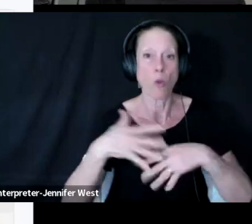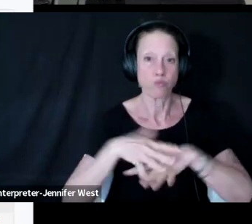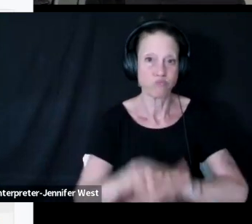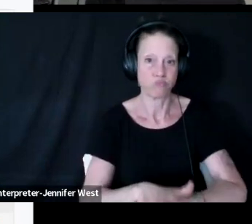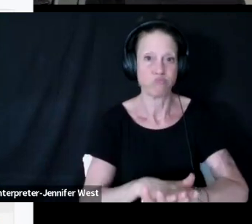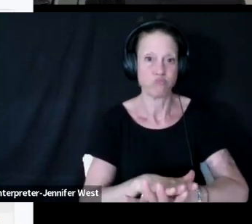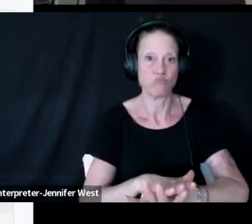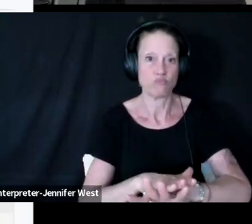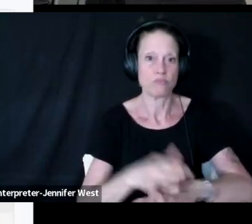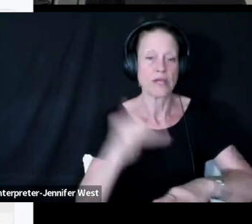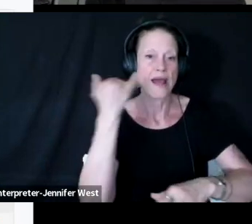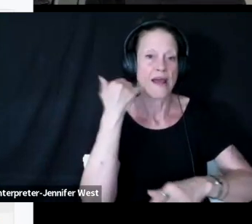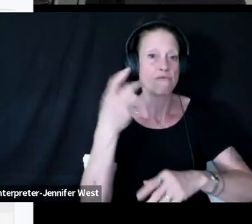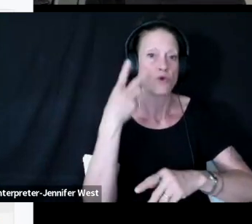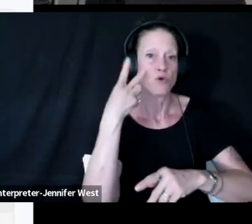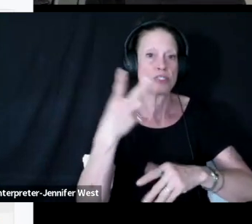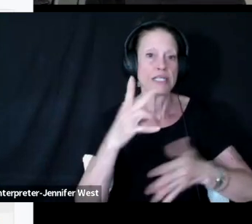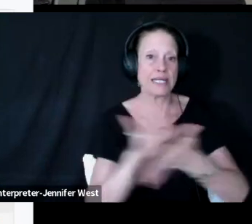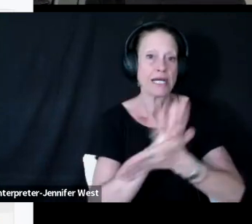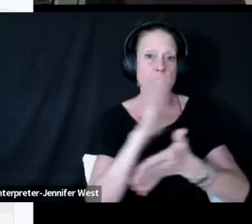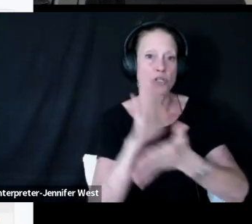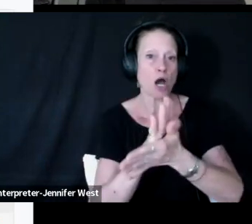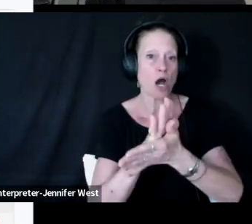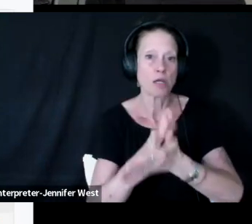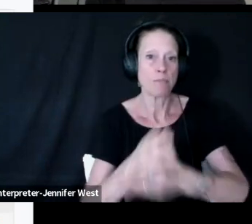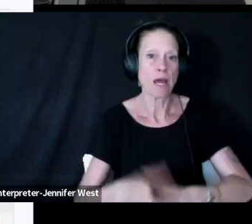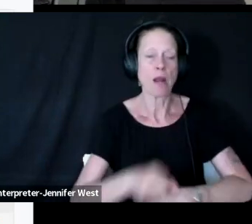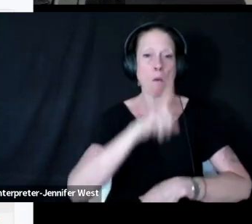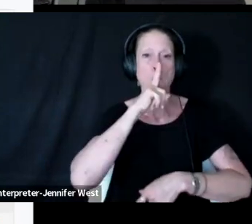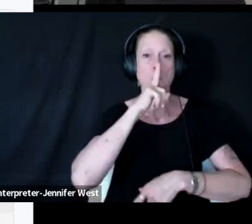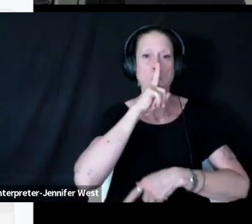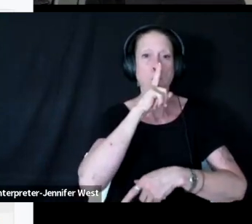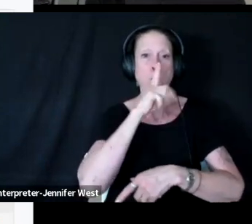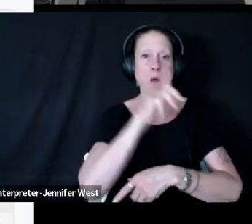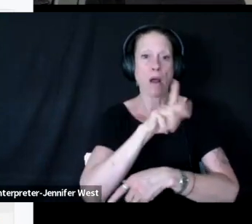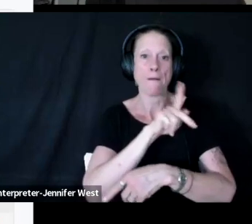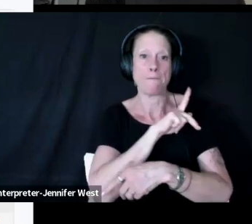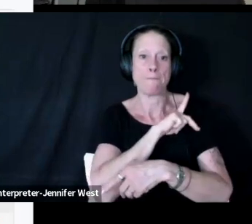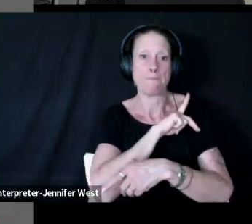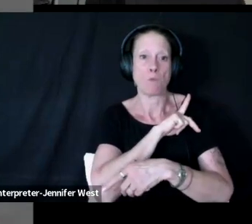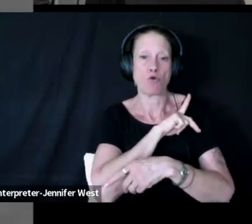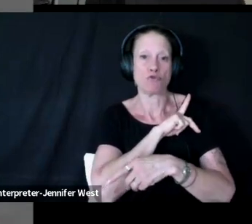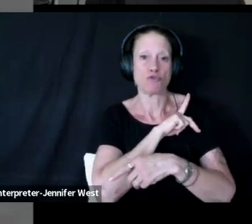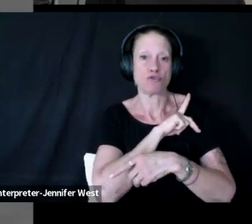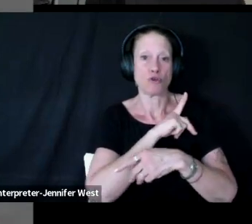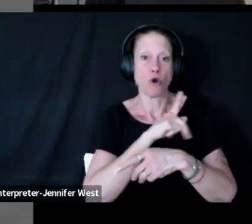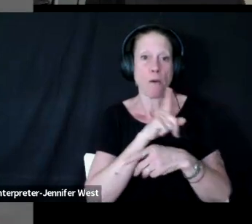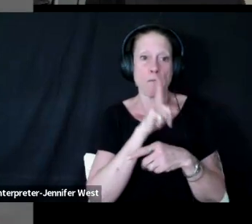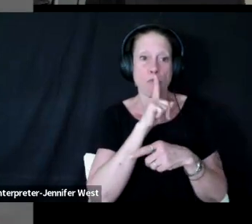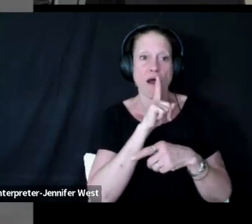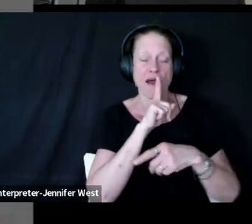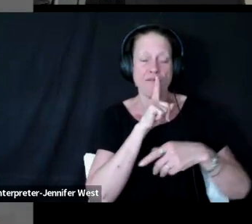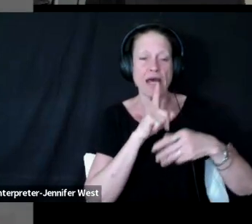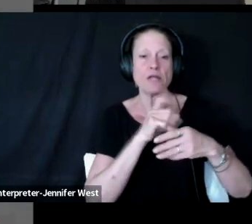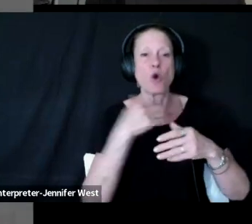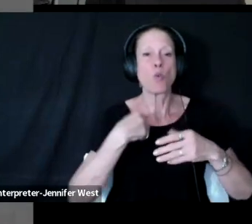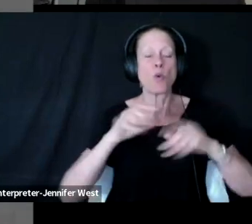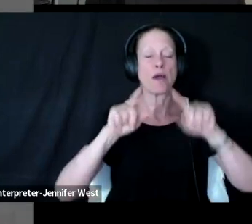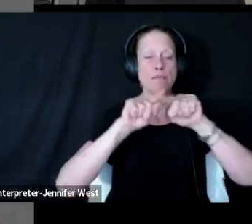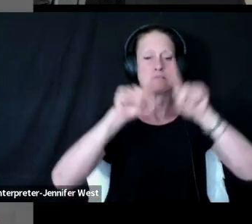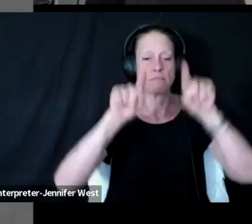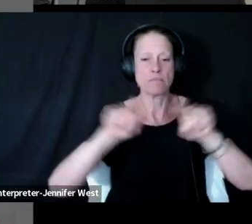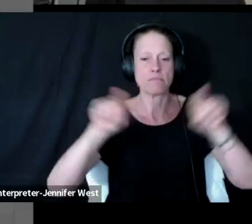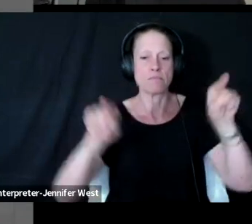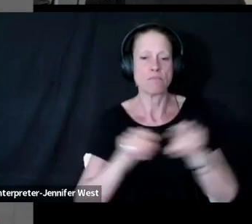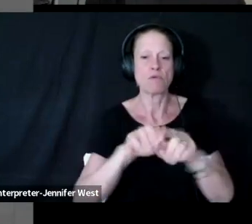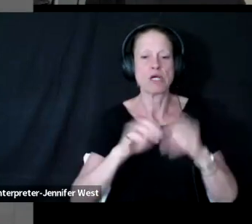shield on them. Here's a quick example. If I were to go ahead and try to share this particular document and go ahead and